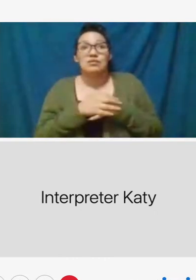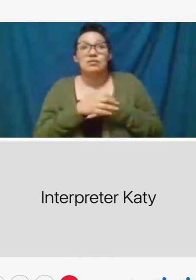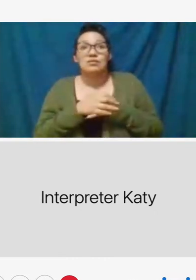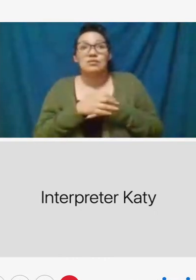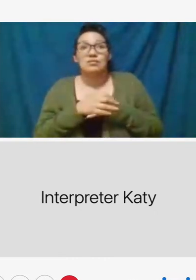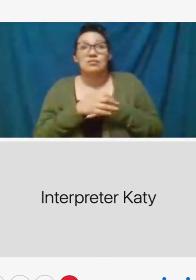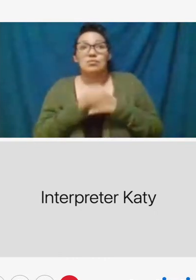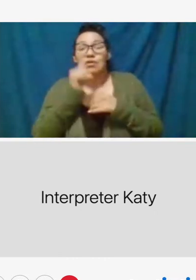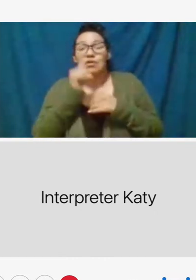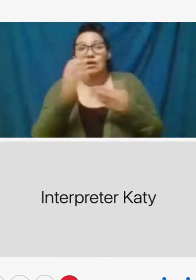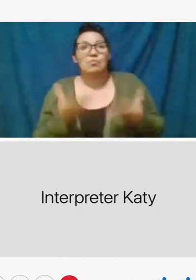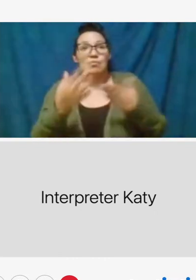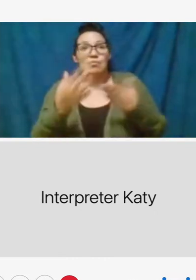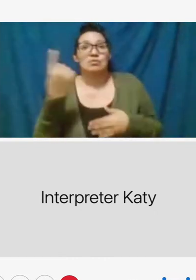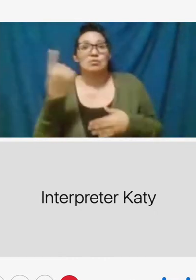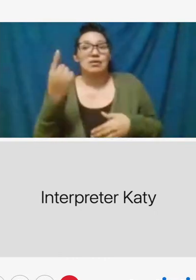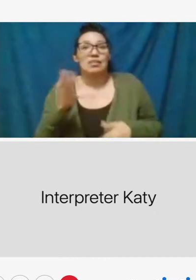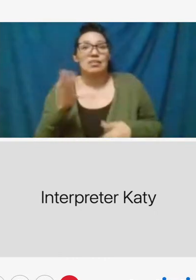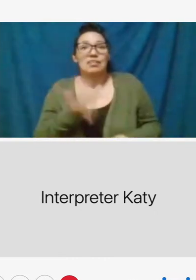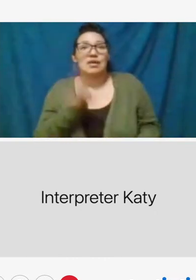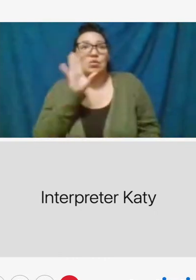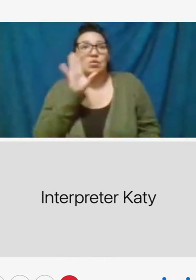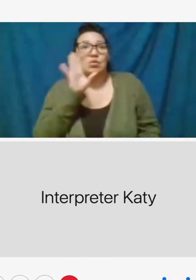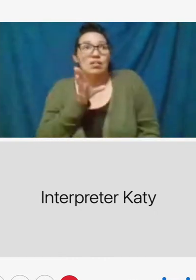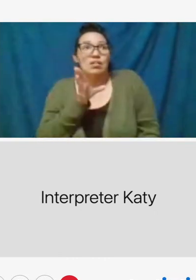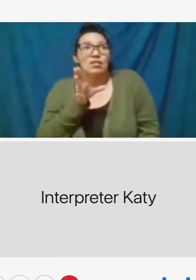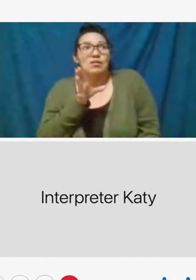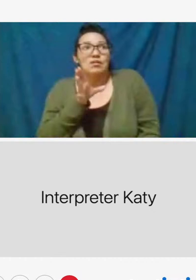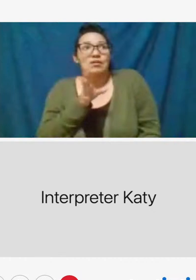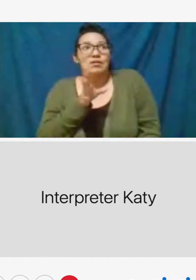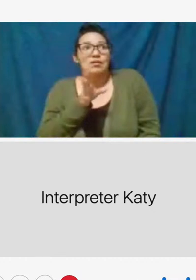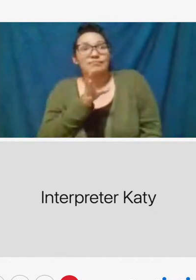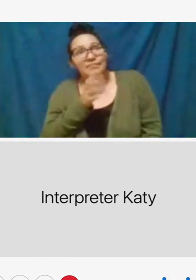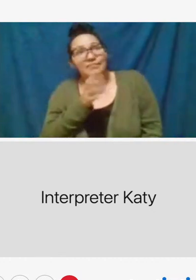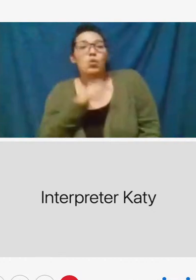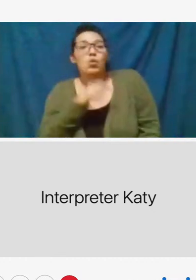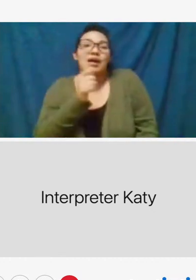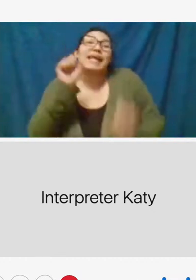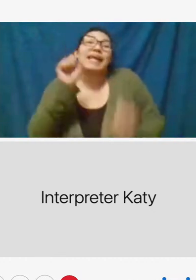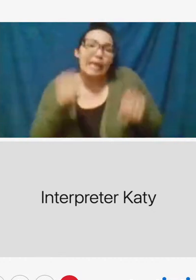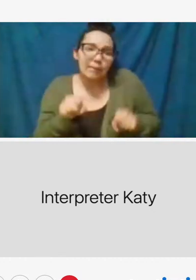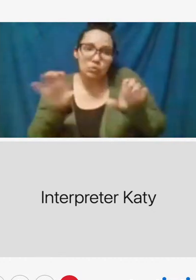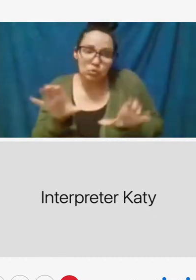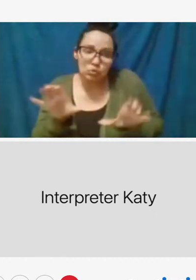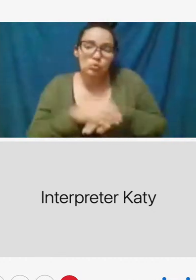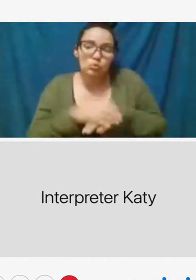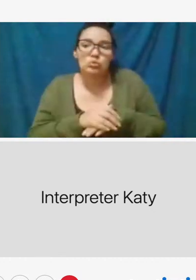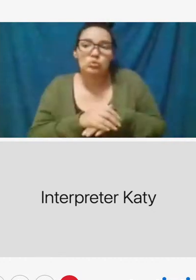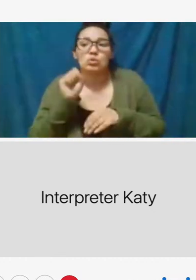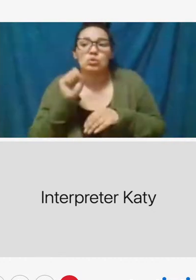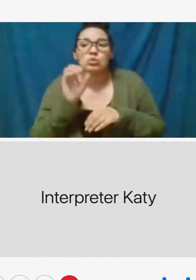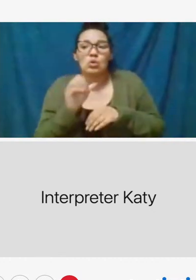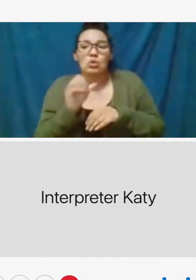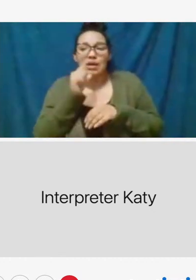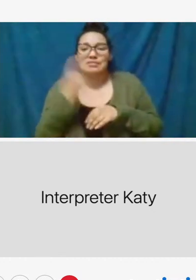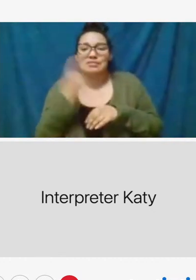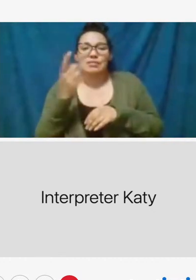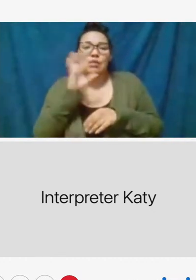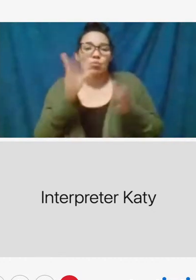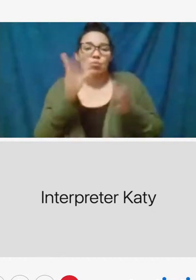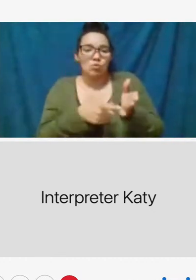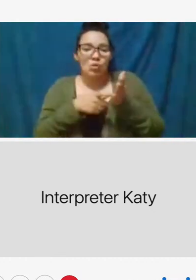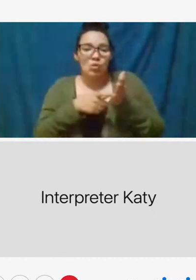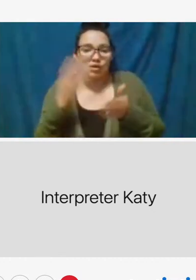be uh not we're not able to do so based on you know we're not going to do something that requires us to add like 15 20